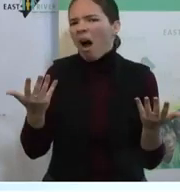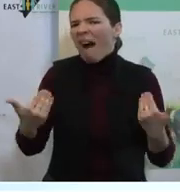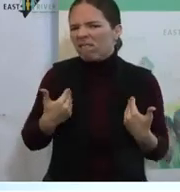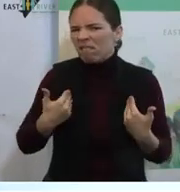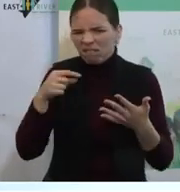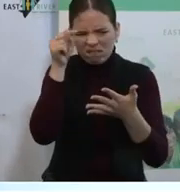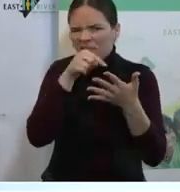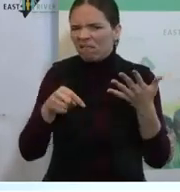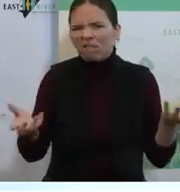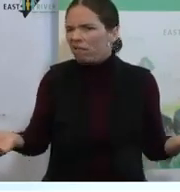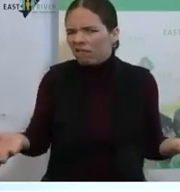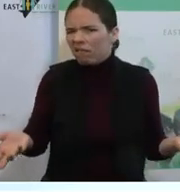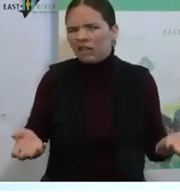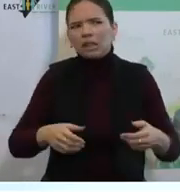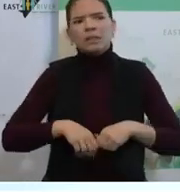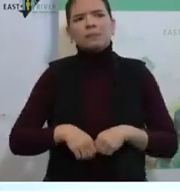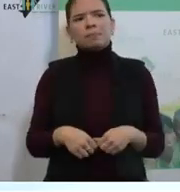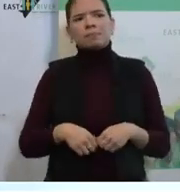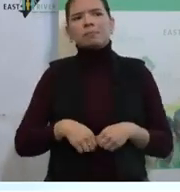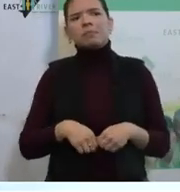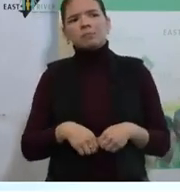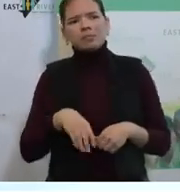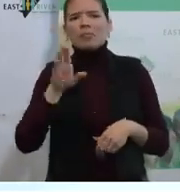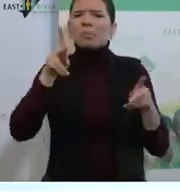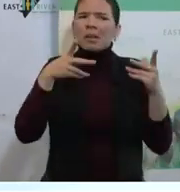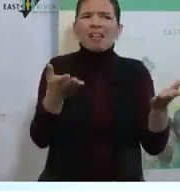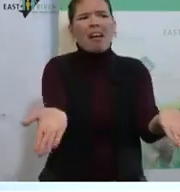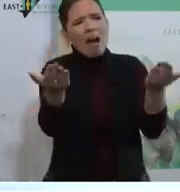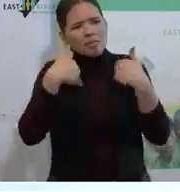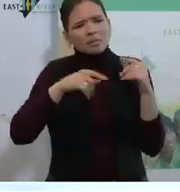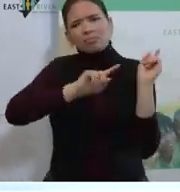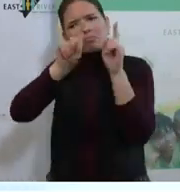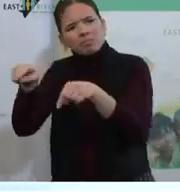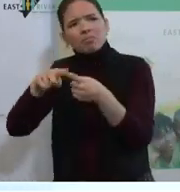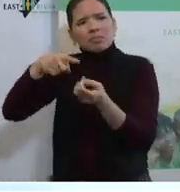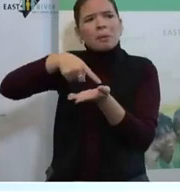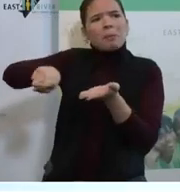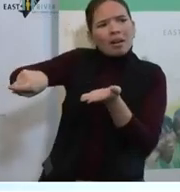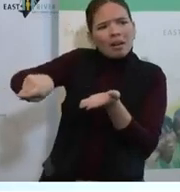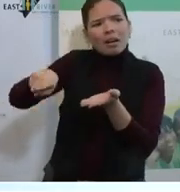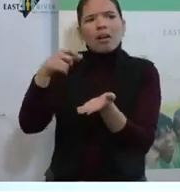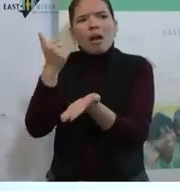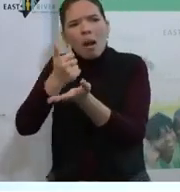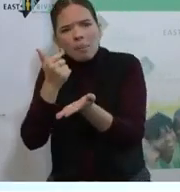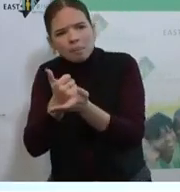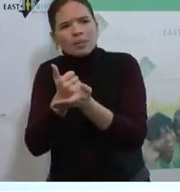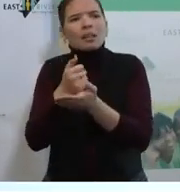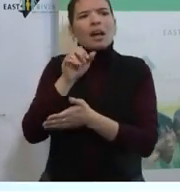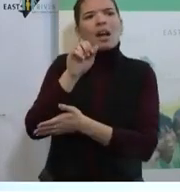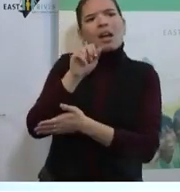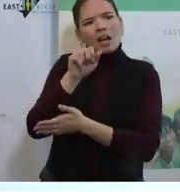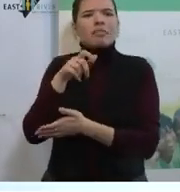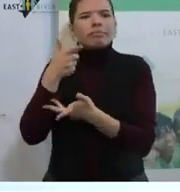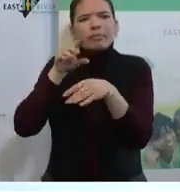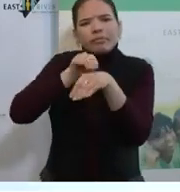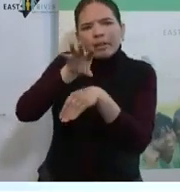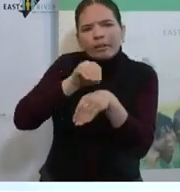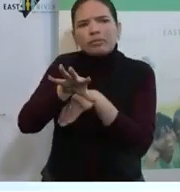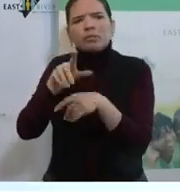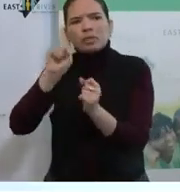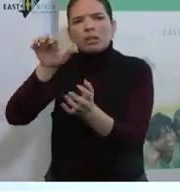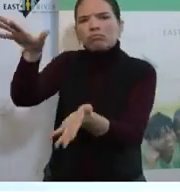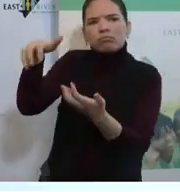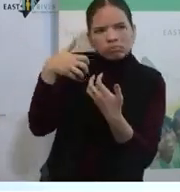in, pay for this. We'll even give you an advance on your tax return. Oh, and by the way, we're going to take a really onerous fee from